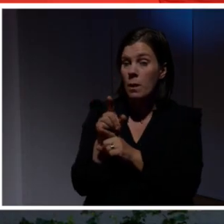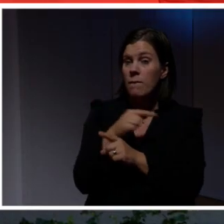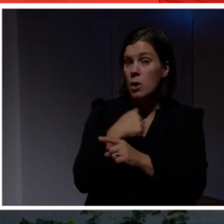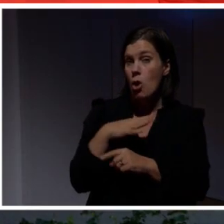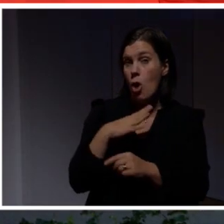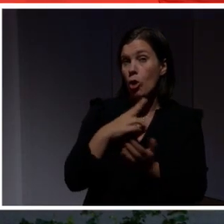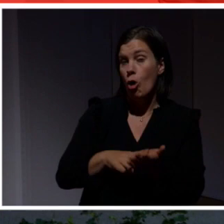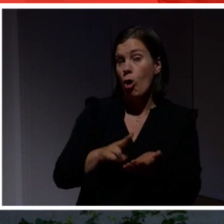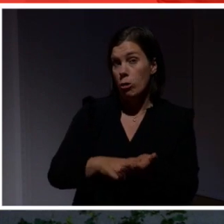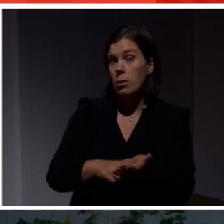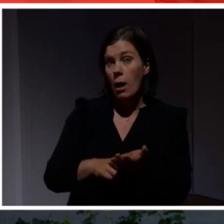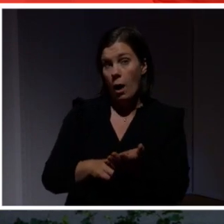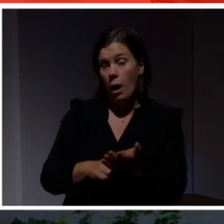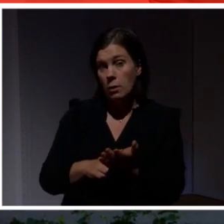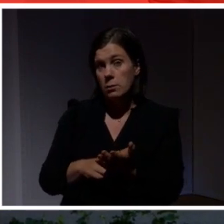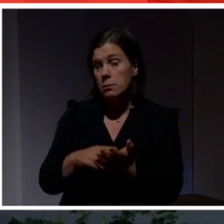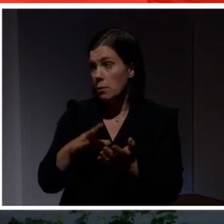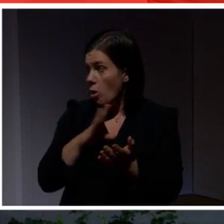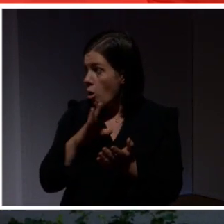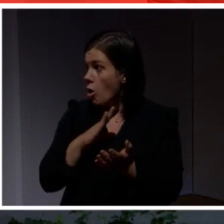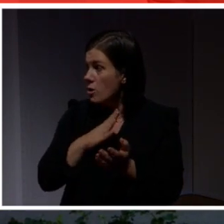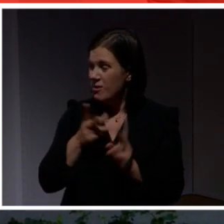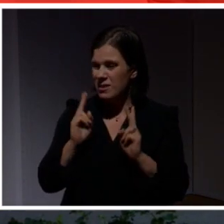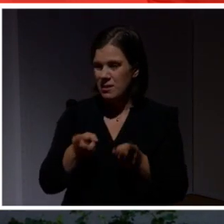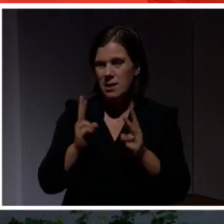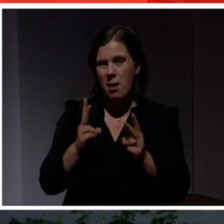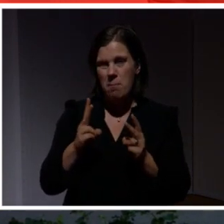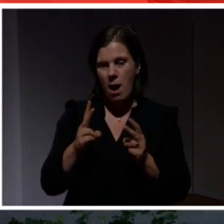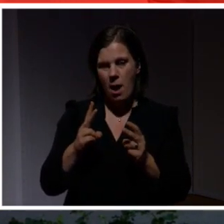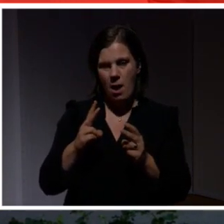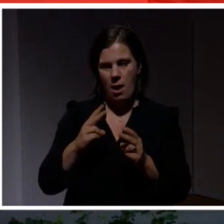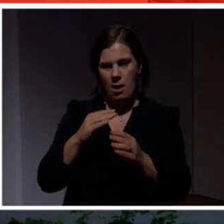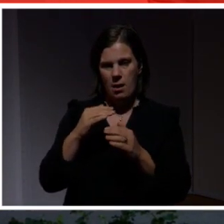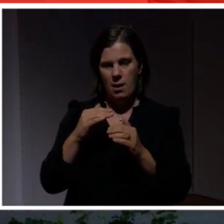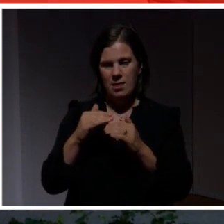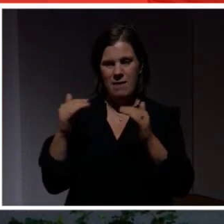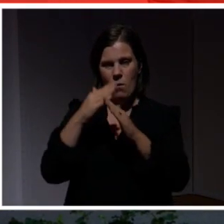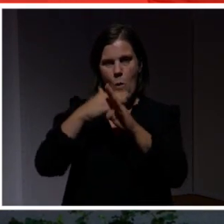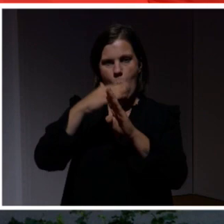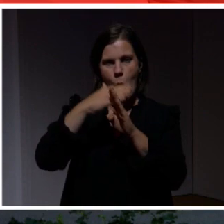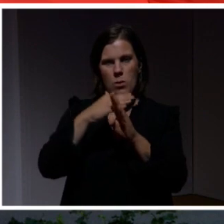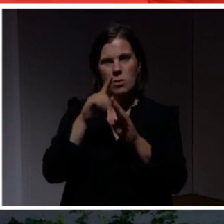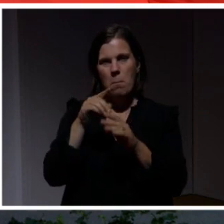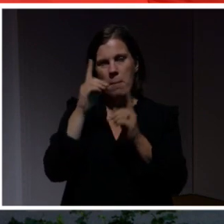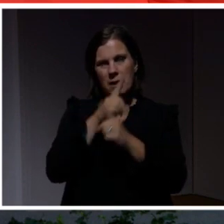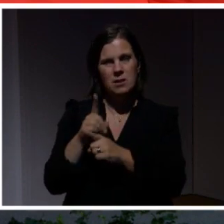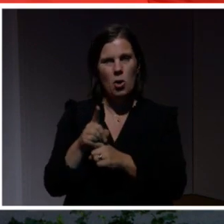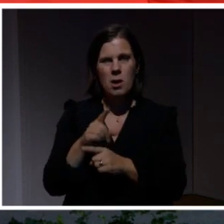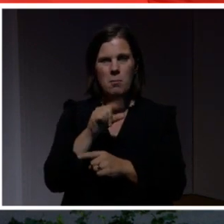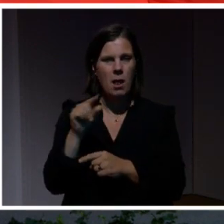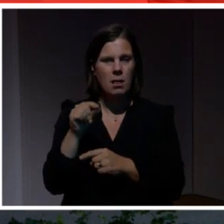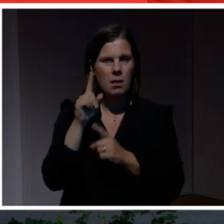data available, so that's good. The fact that it's the same level as a human, I'm not quite sure what to say, because humans sometimes are not that